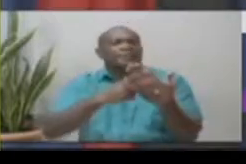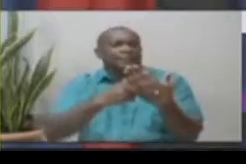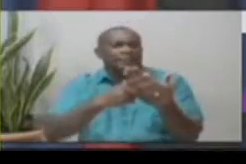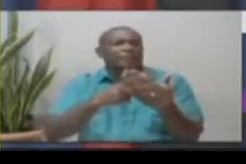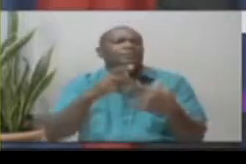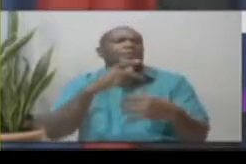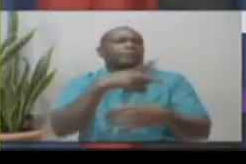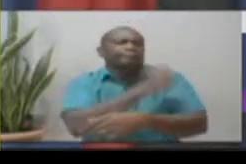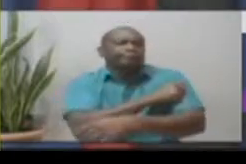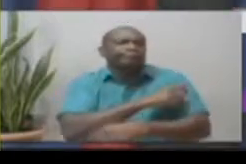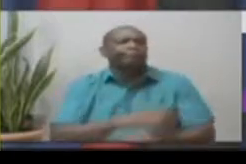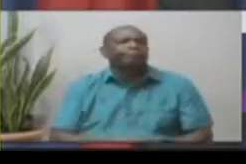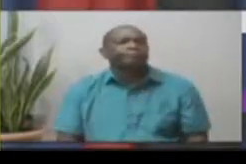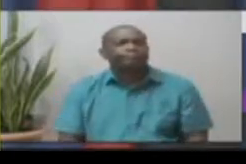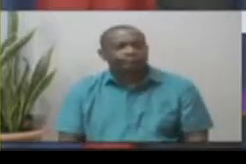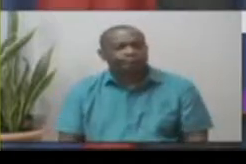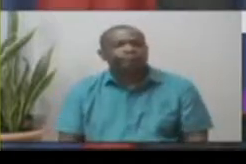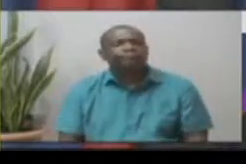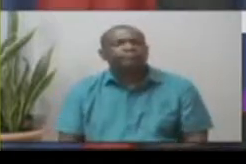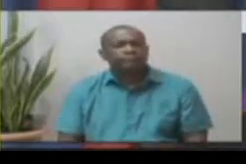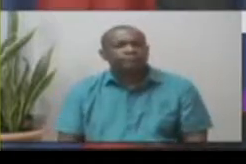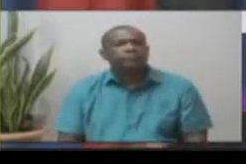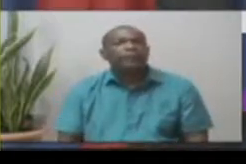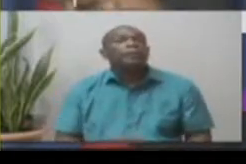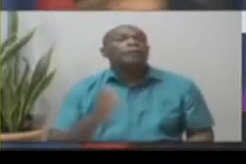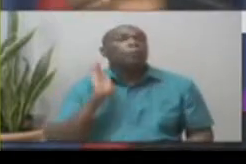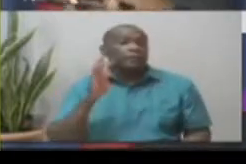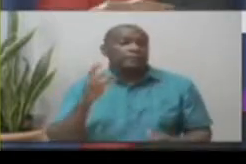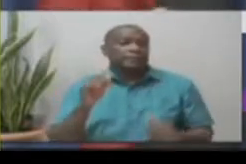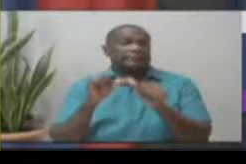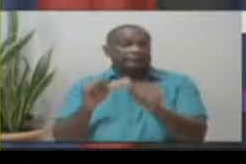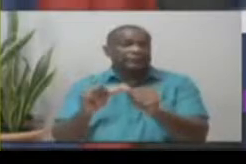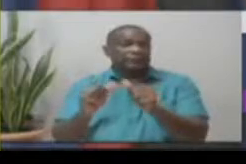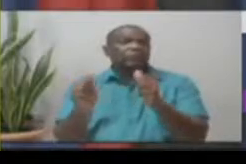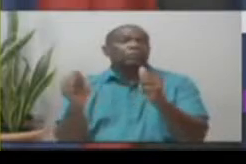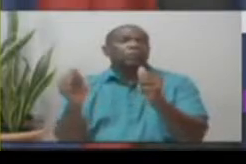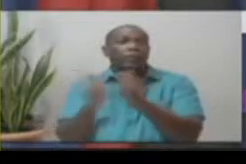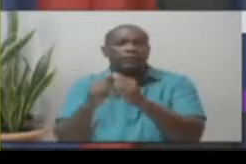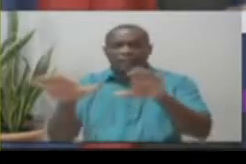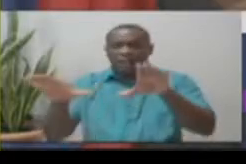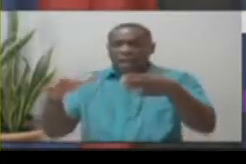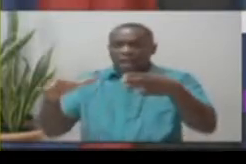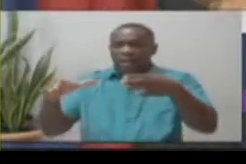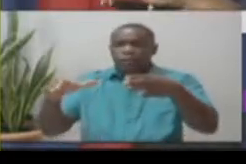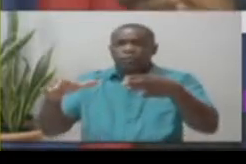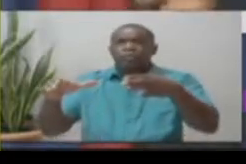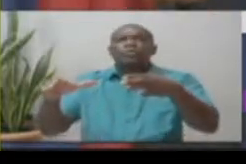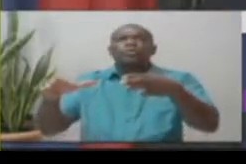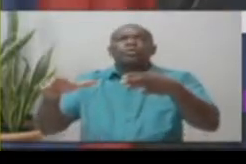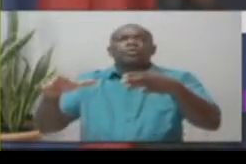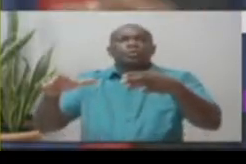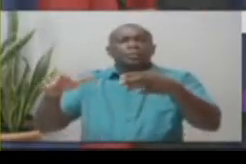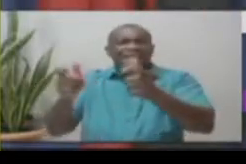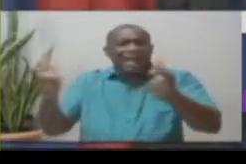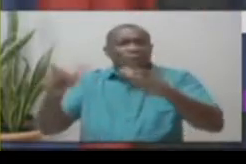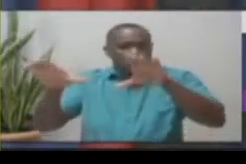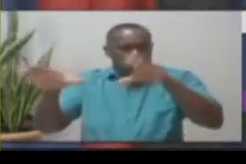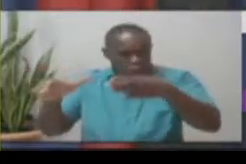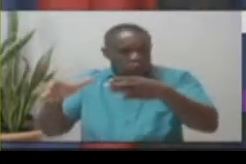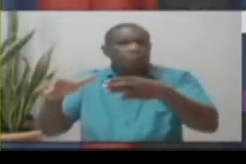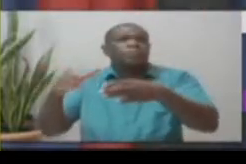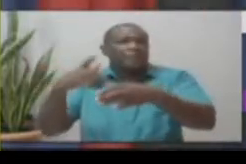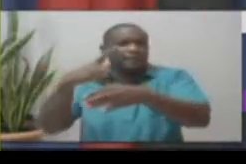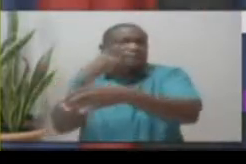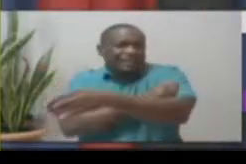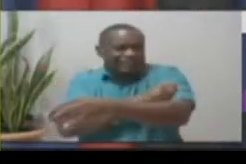the mass vaccination sites operate for many hours. The exact numbers will be told by the Ministry of Health.